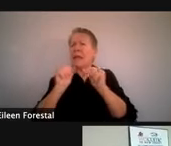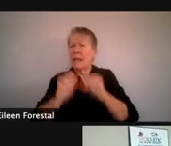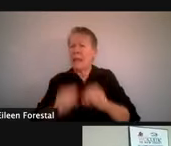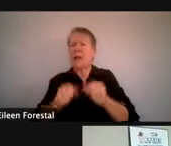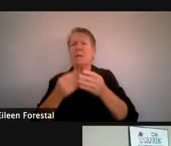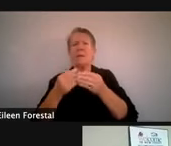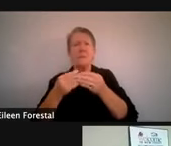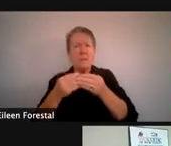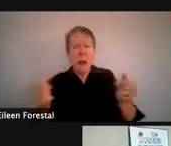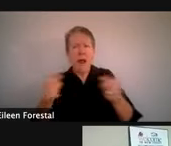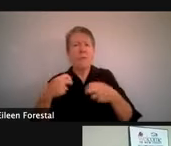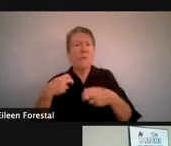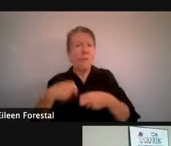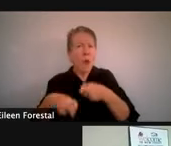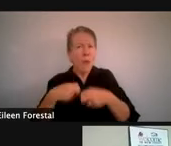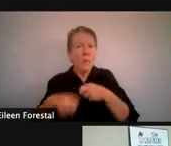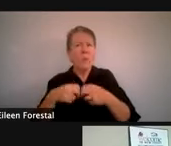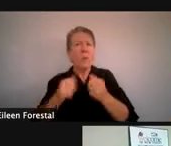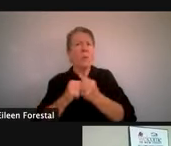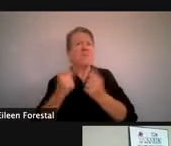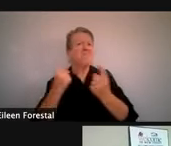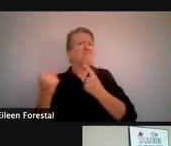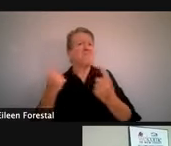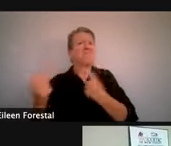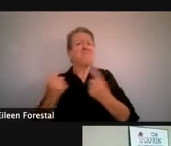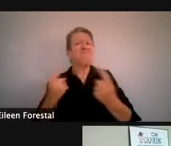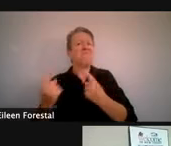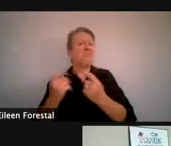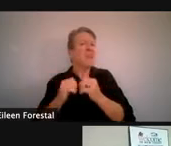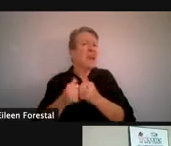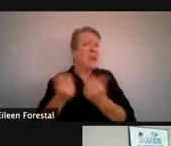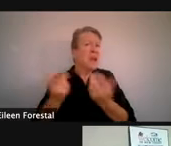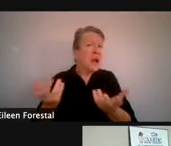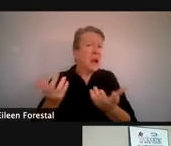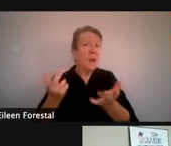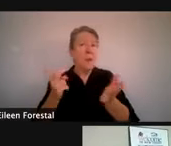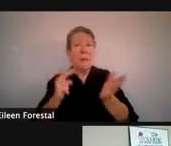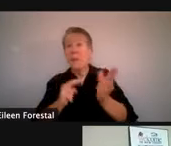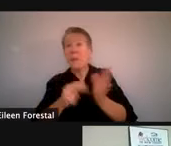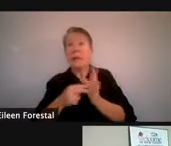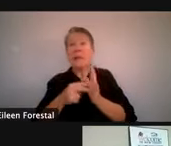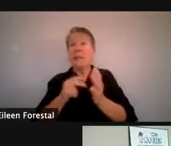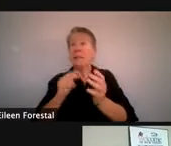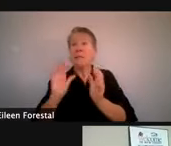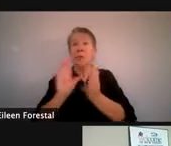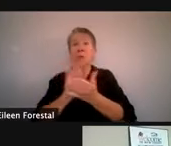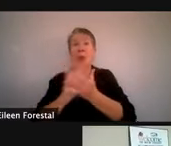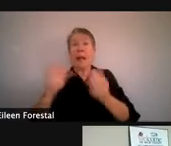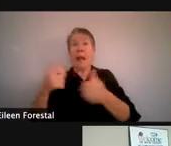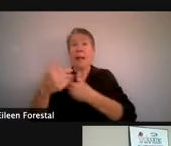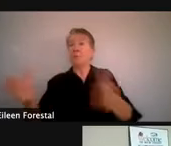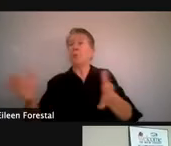distancing, which I assume is a big amount of using gymnasiums and common spaces and